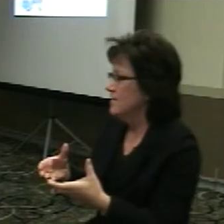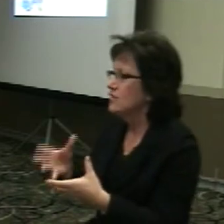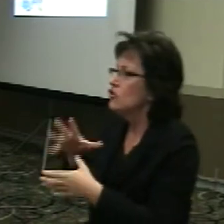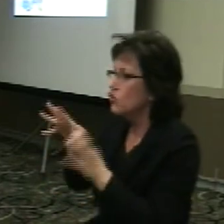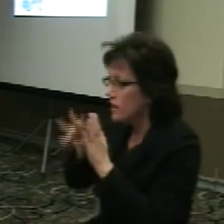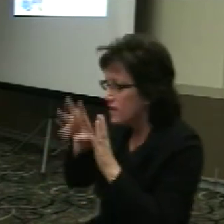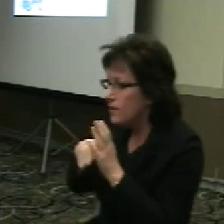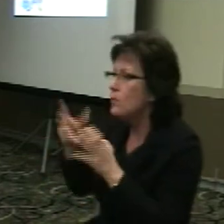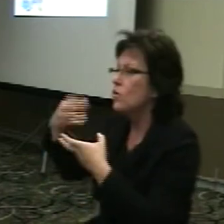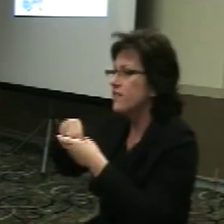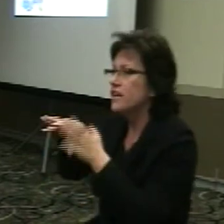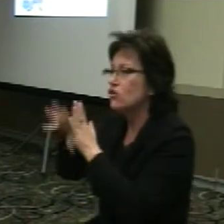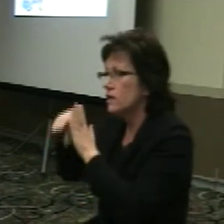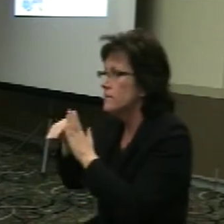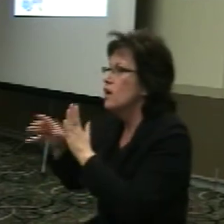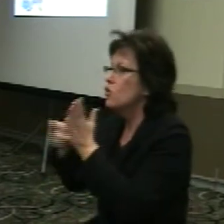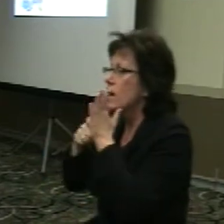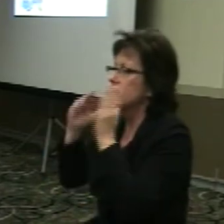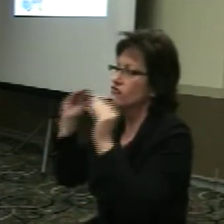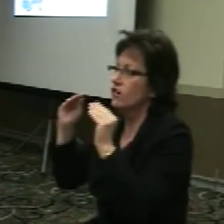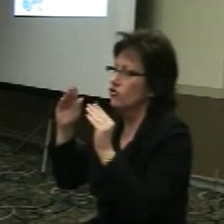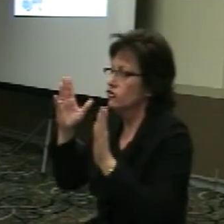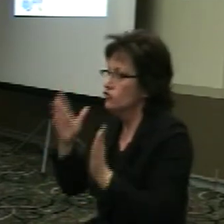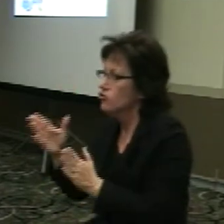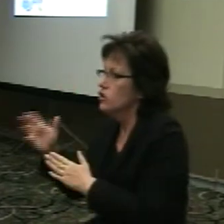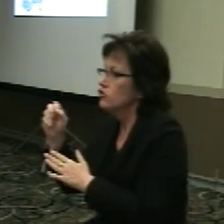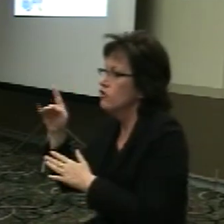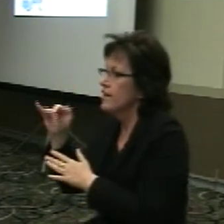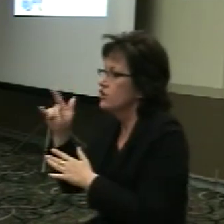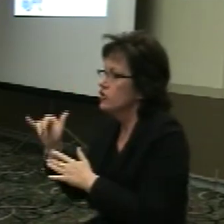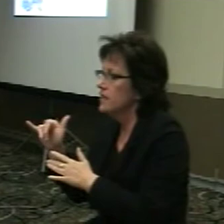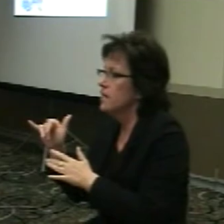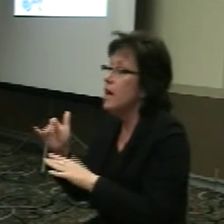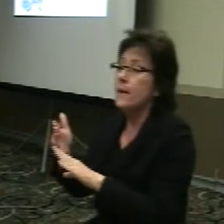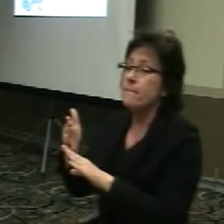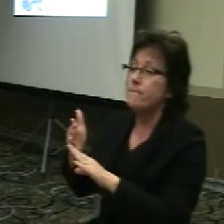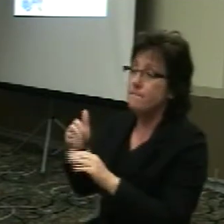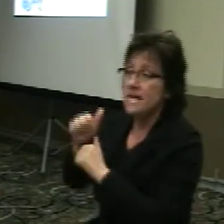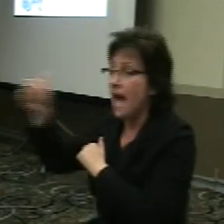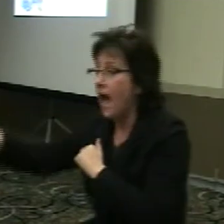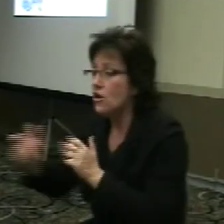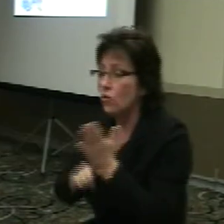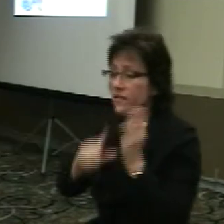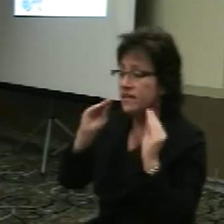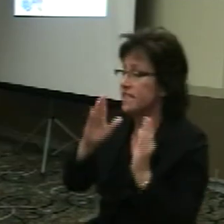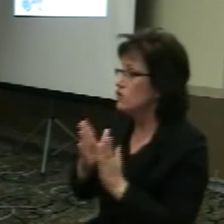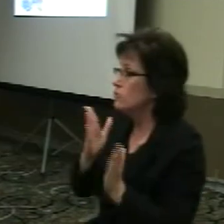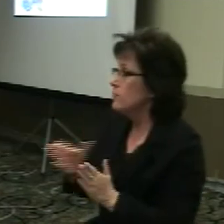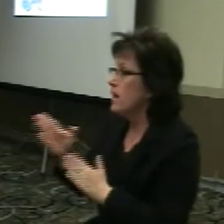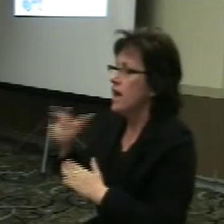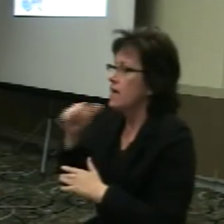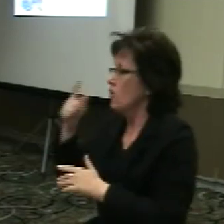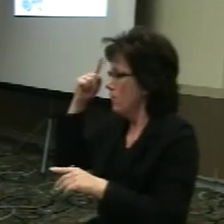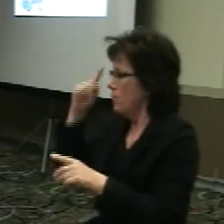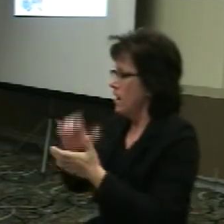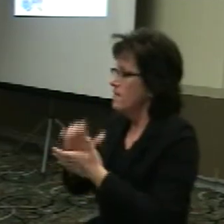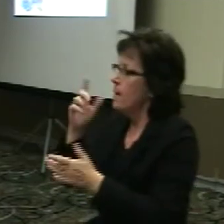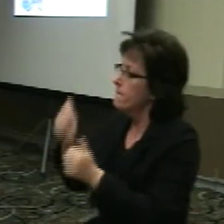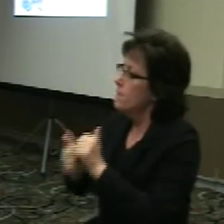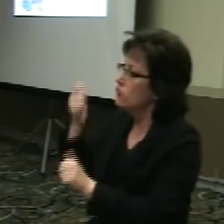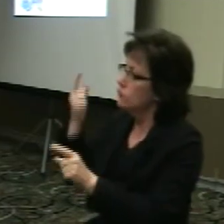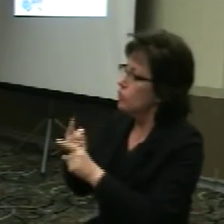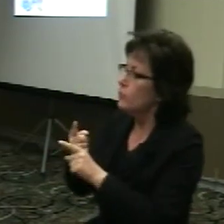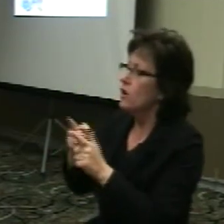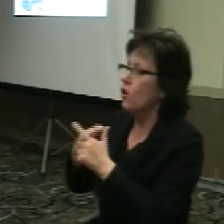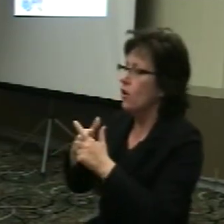and a curriculum requiring instructional strategies beyond what the teacher is prepared for. I do not believe this is the most appropriate or